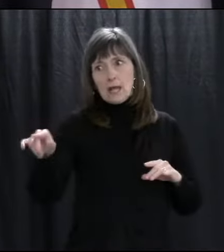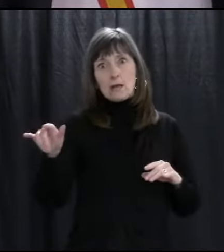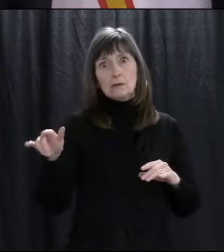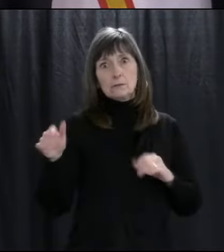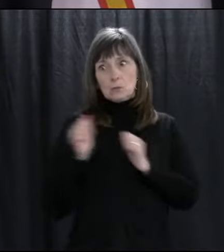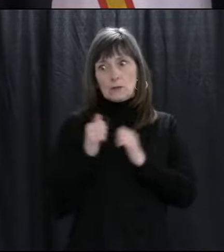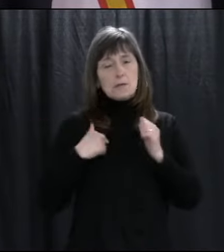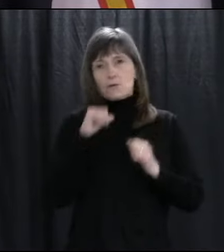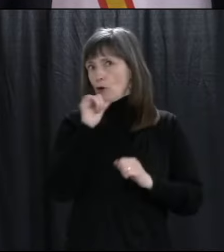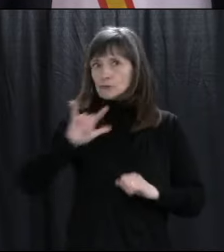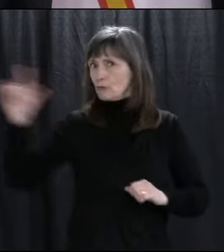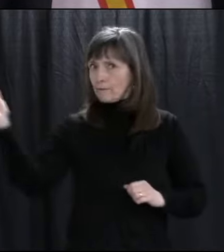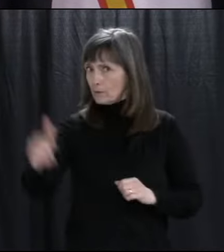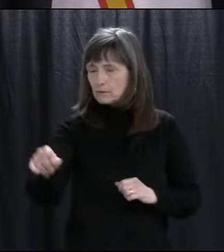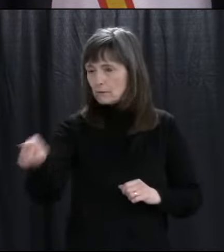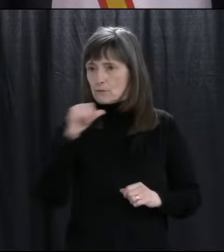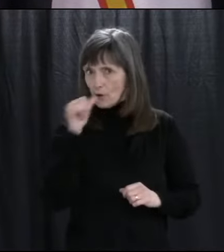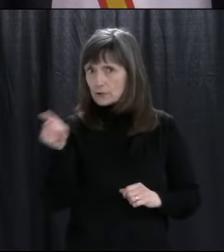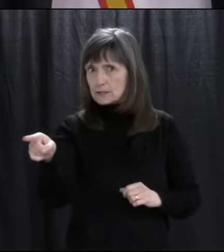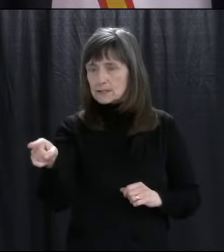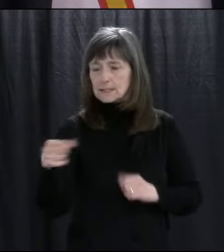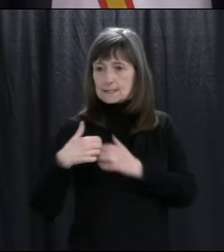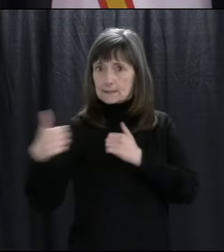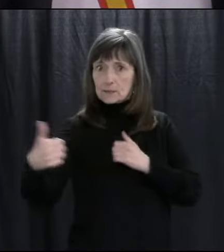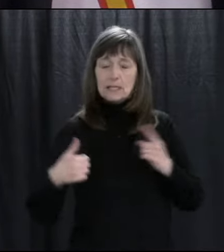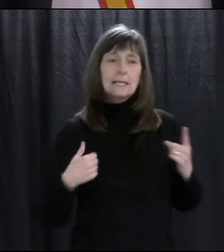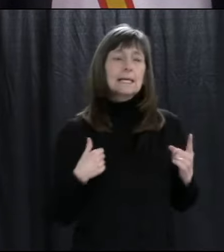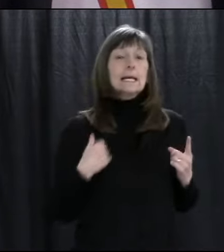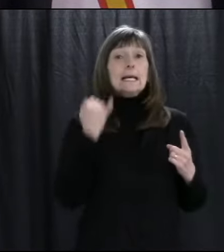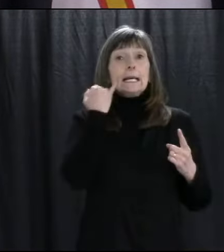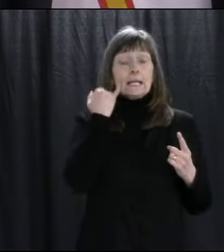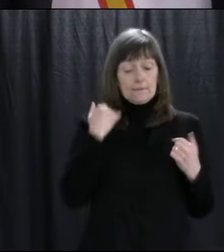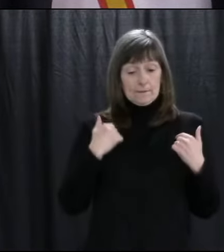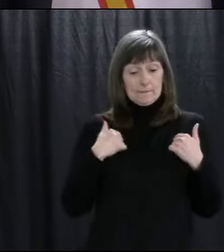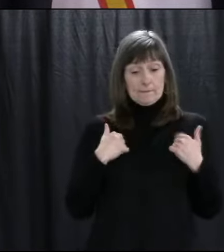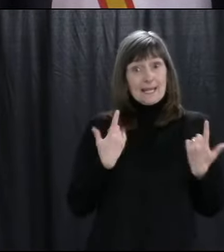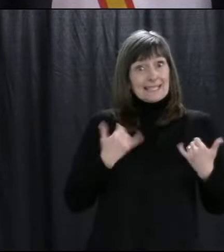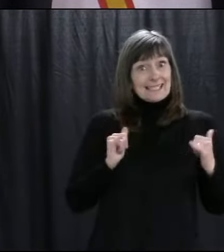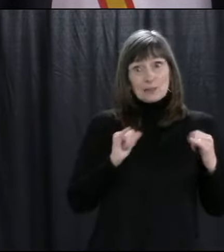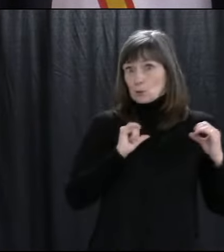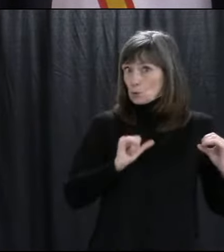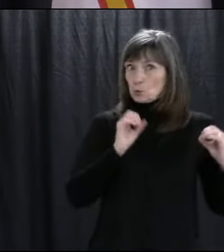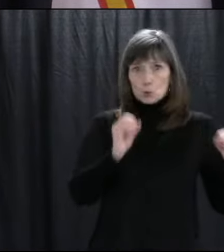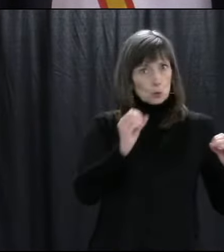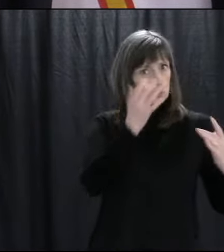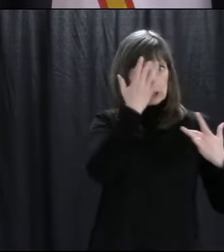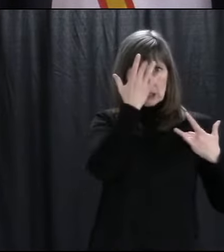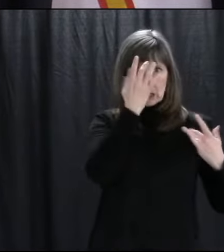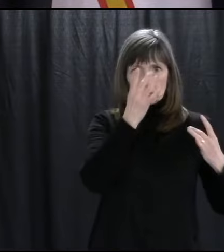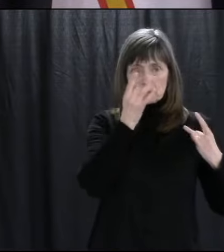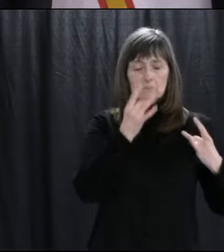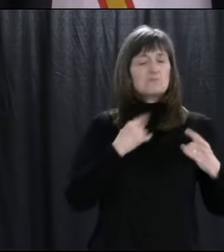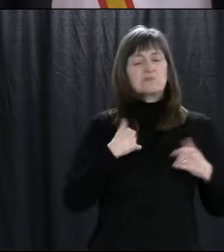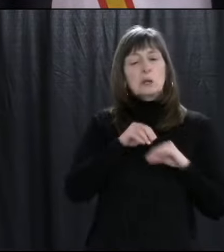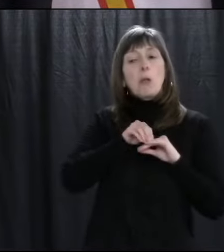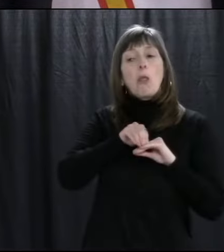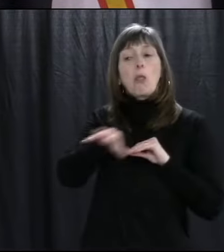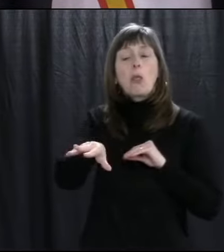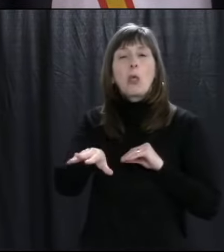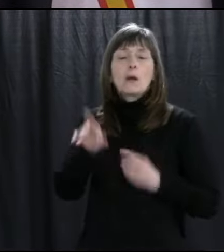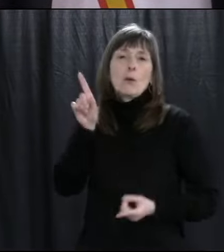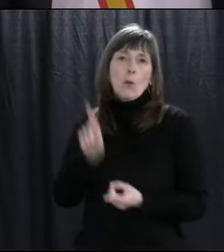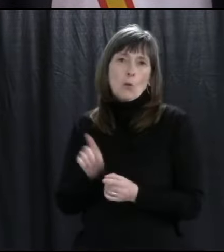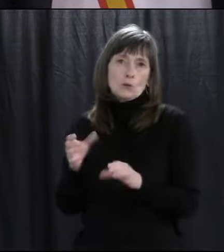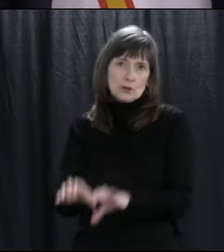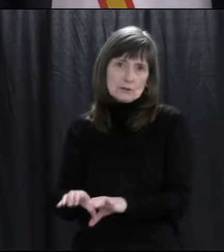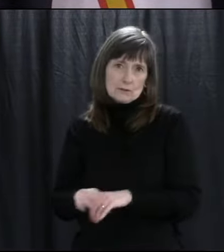there? As long as the person remains asymptomatic, the evidence right now suggests the risk of spread is low.